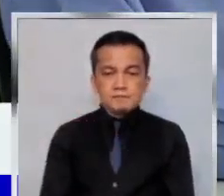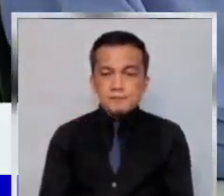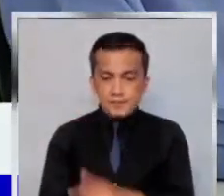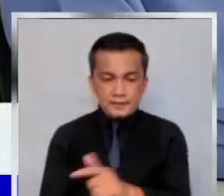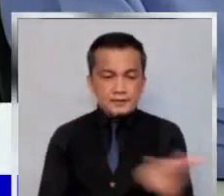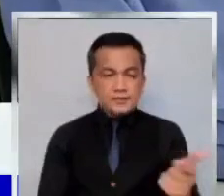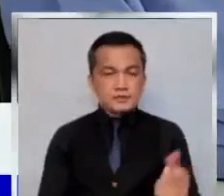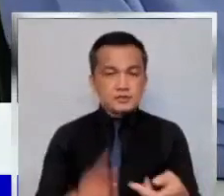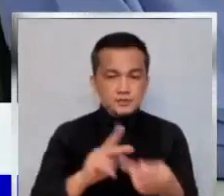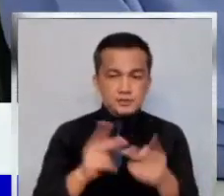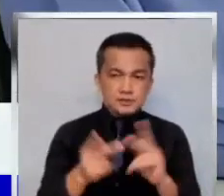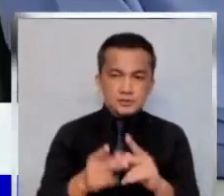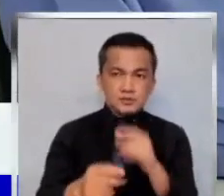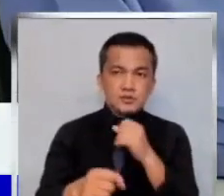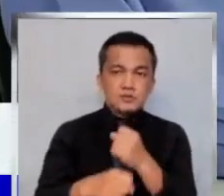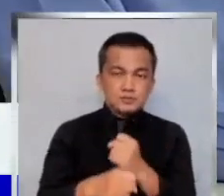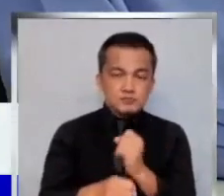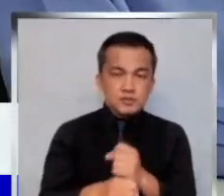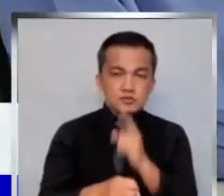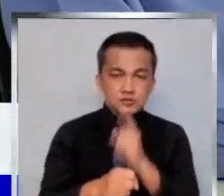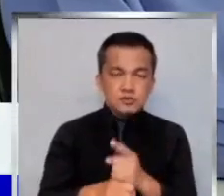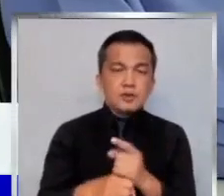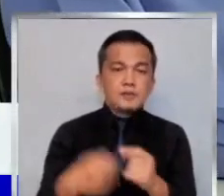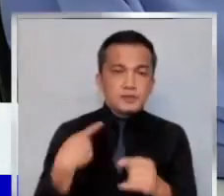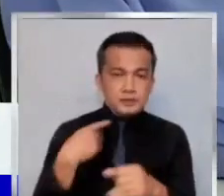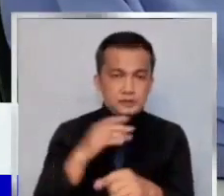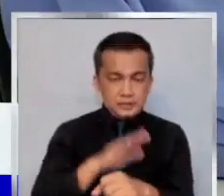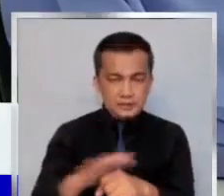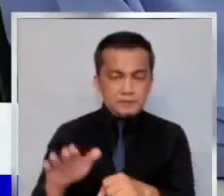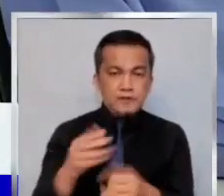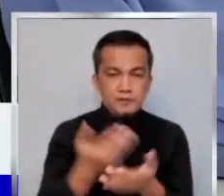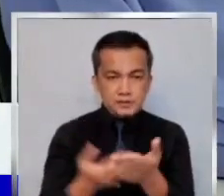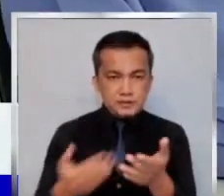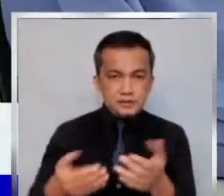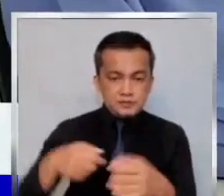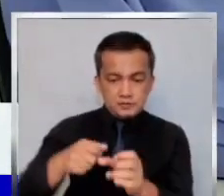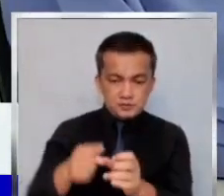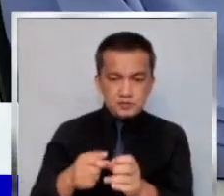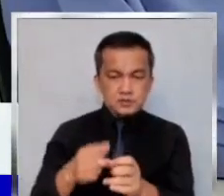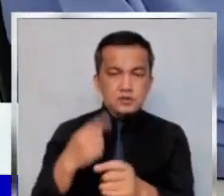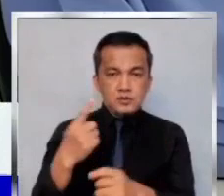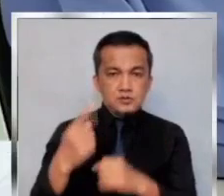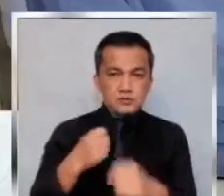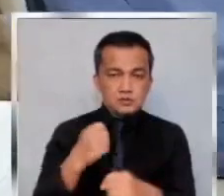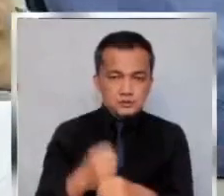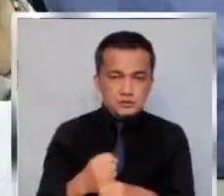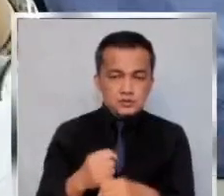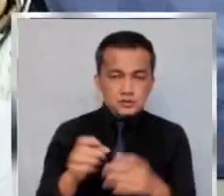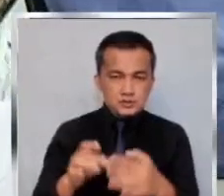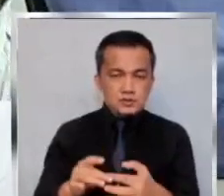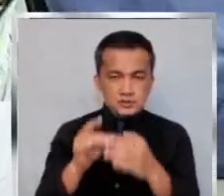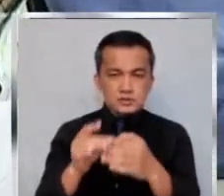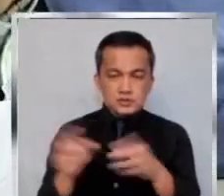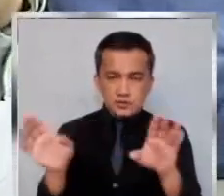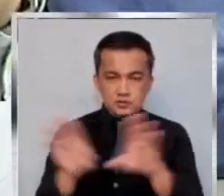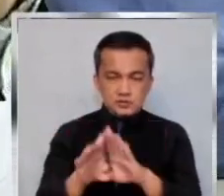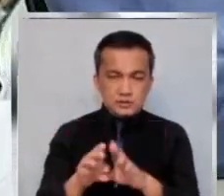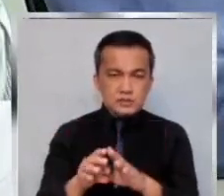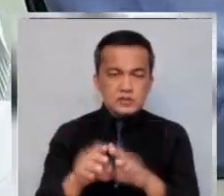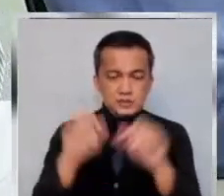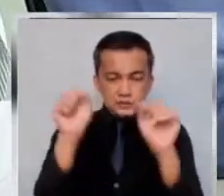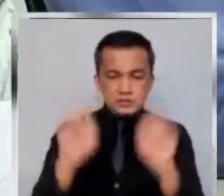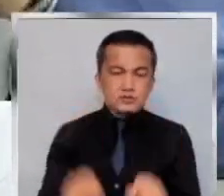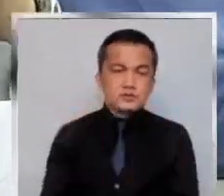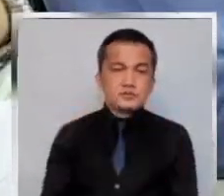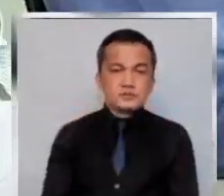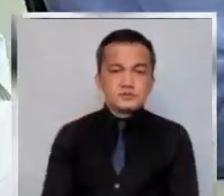there will be sufficient raw materials for canneries for the whole year, especially during the closed season. So we want to have